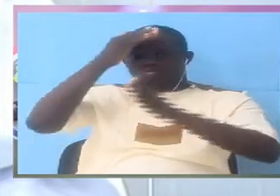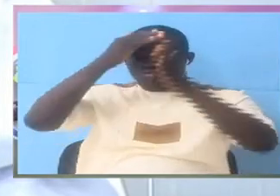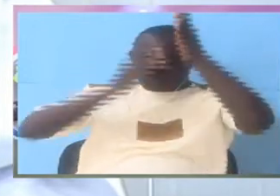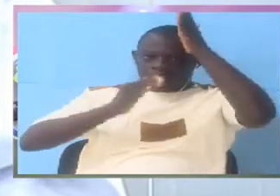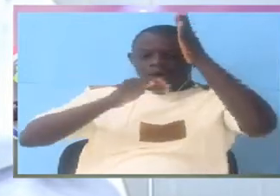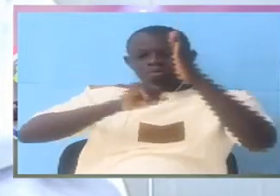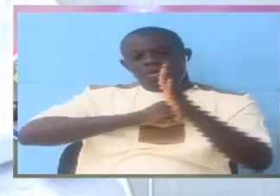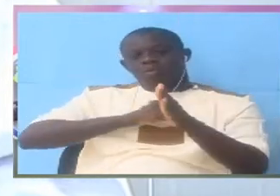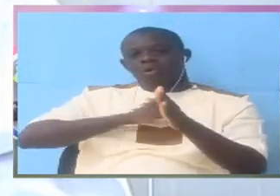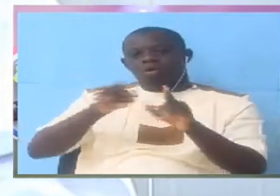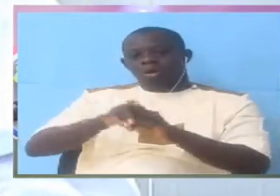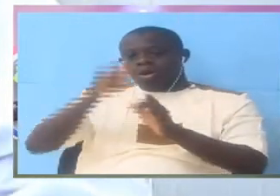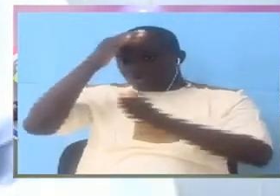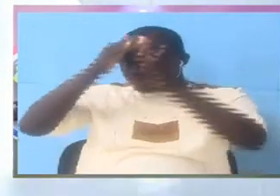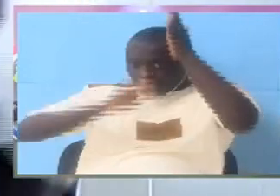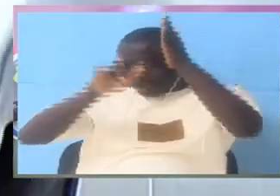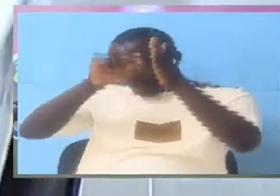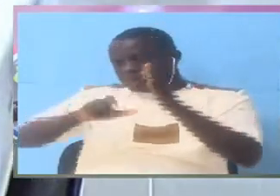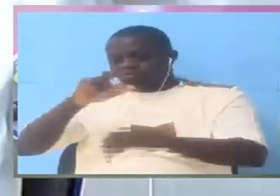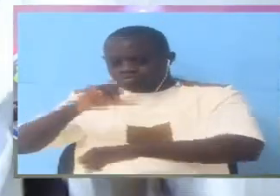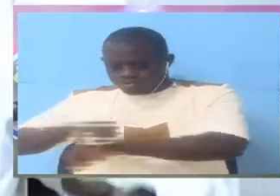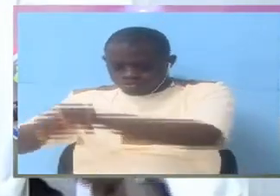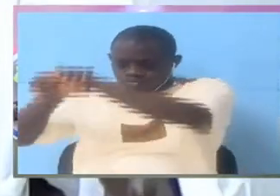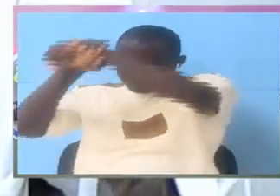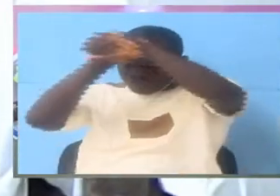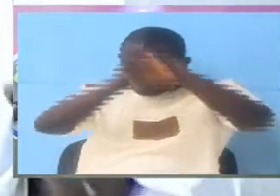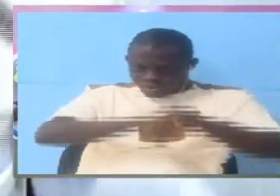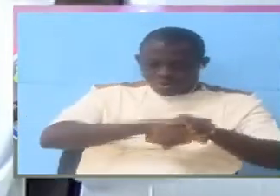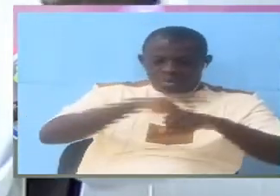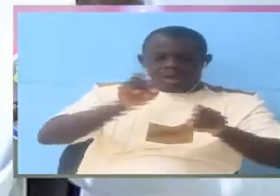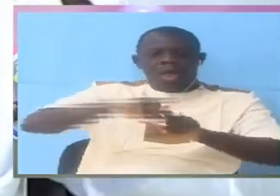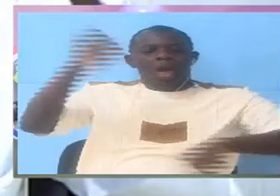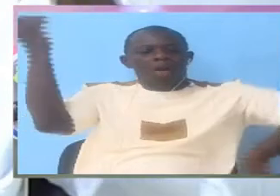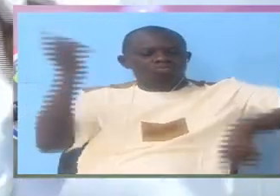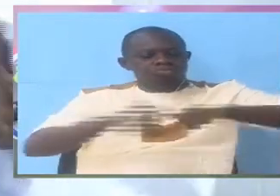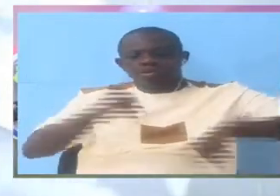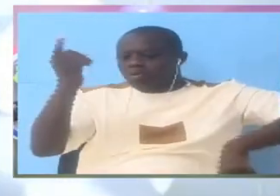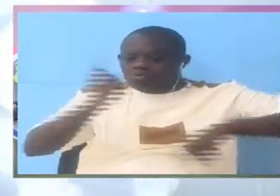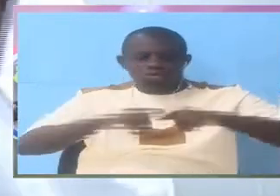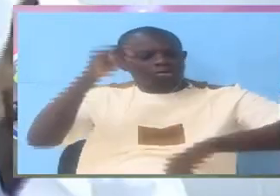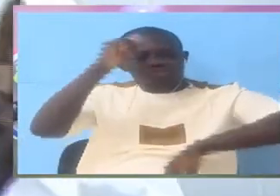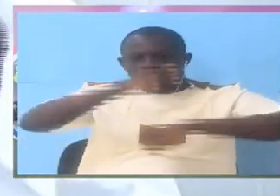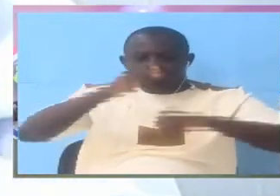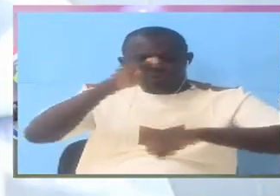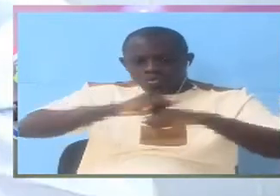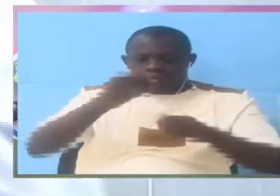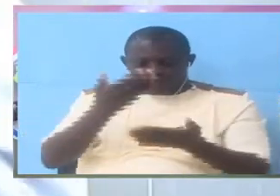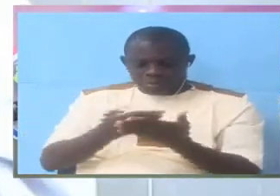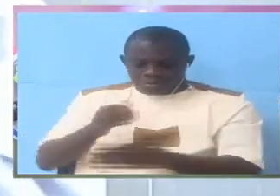Soldiers will bring them, dump them here. If you are not talking, they carry you, nobody dares